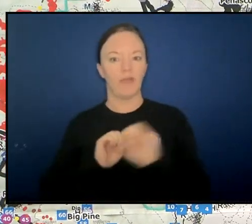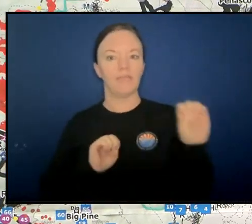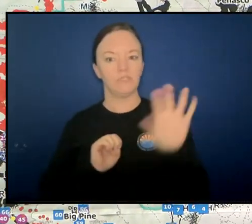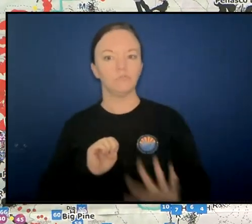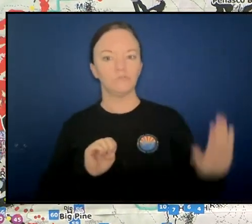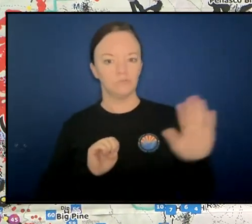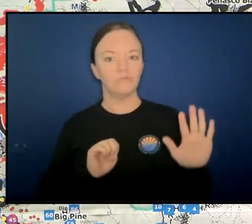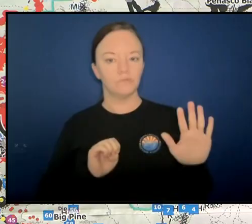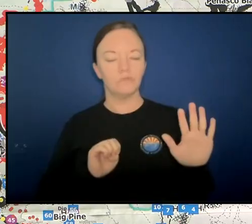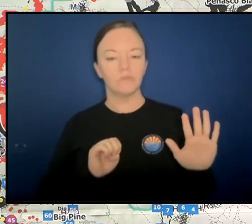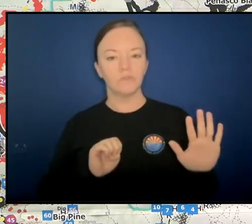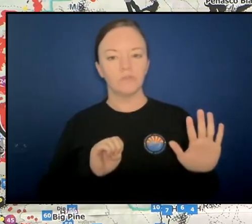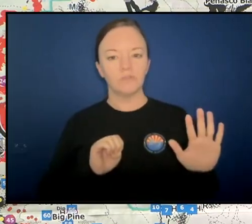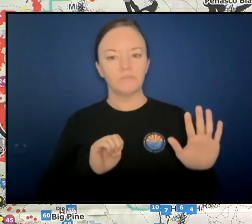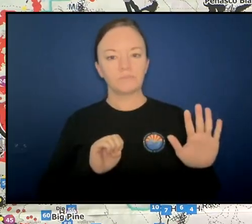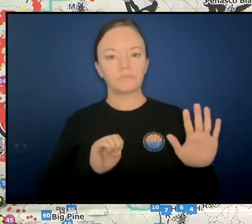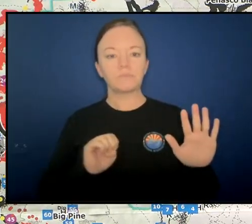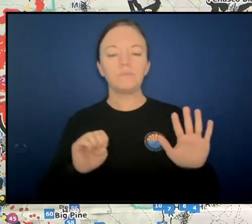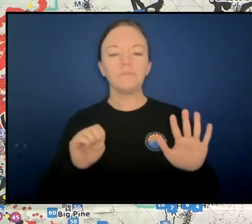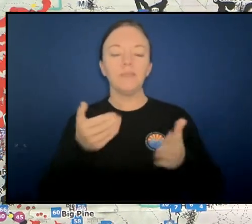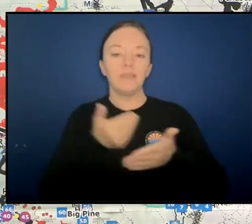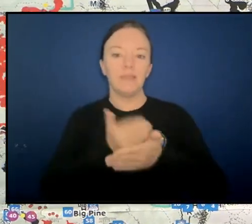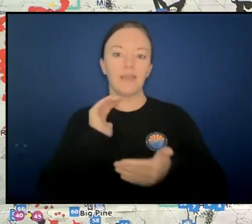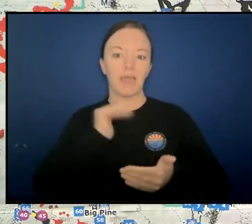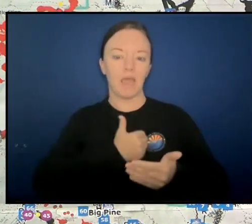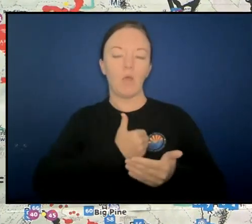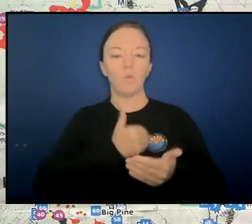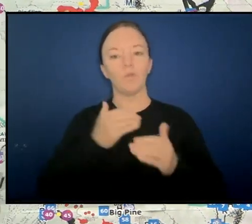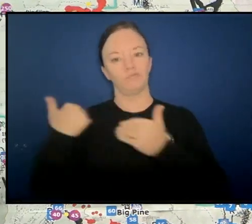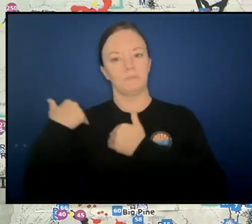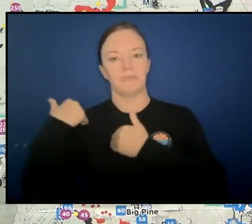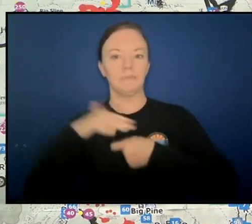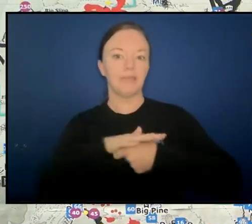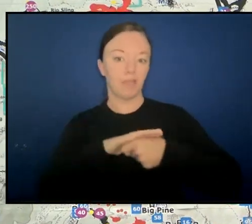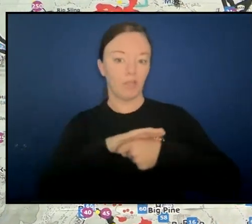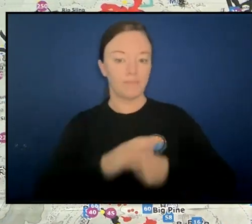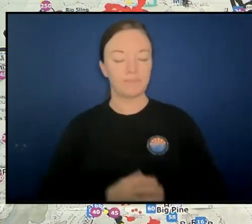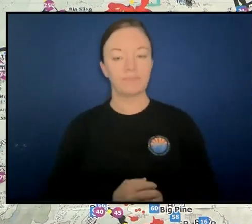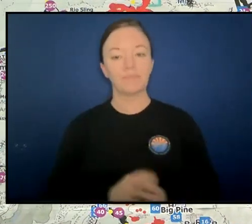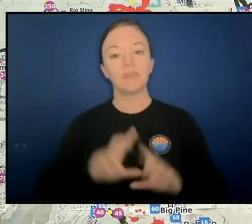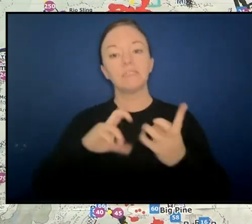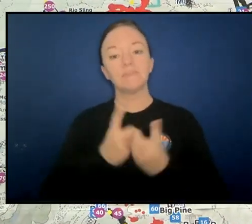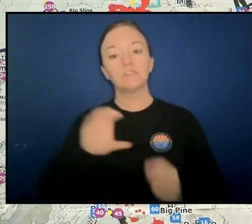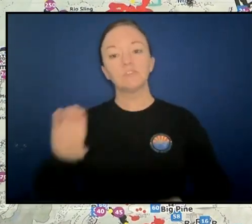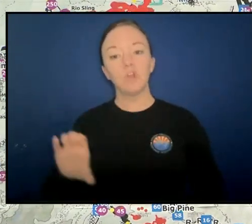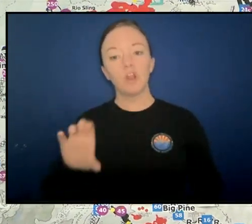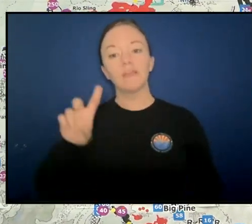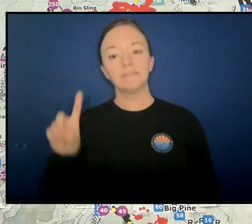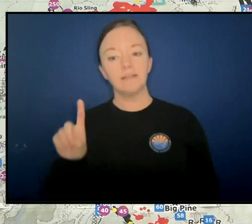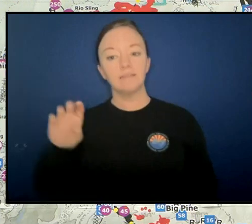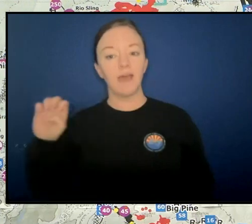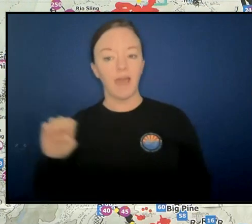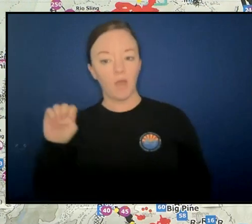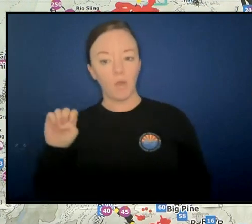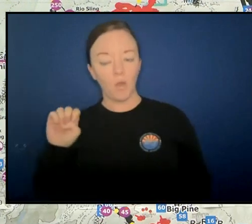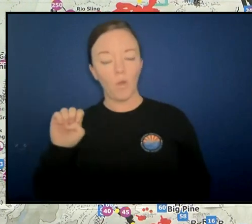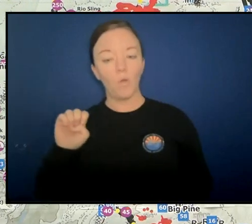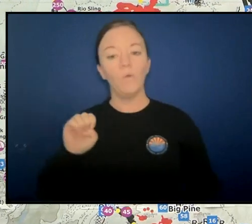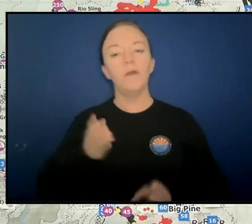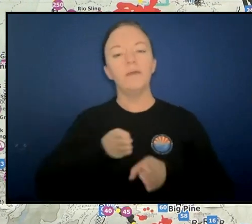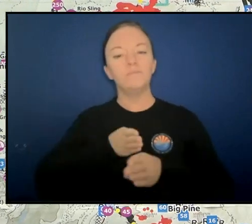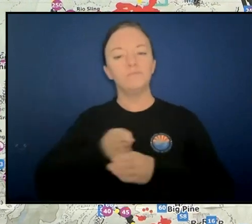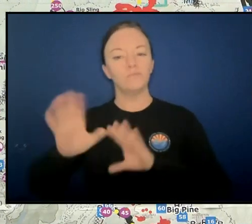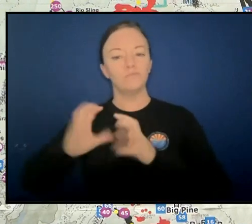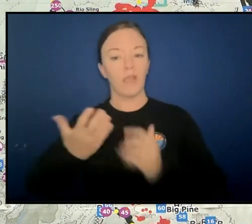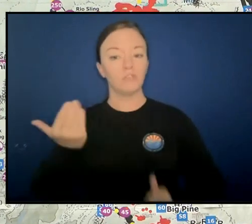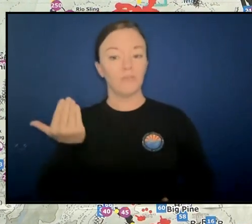identified responsibility area for IA. Coming around into Division Charlie Delta Echo in Branch 15, the lower and